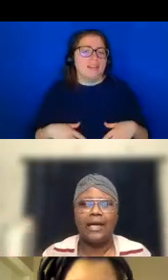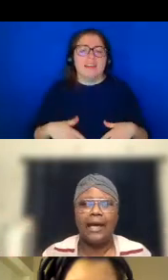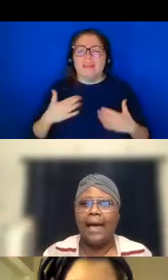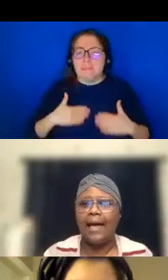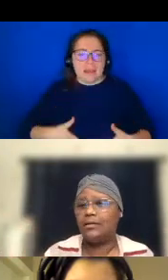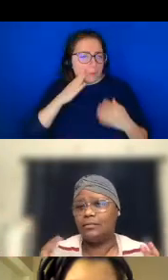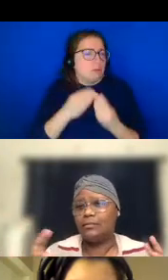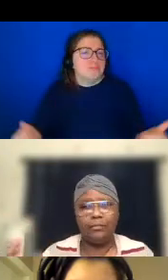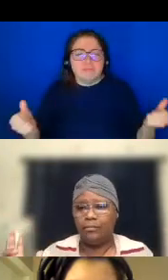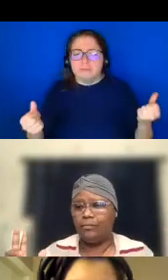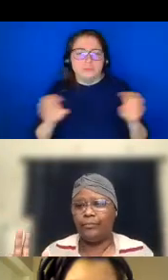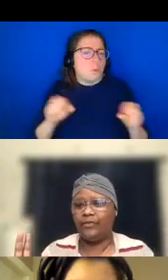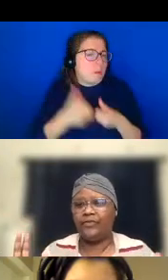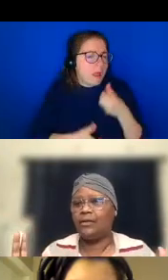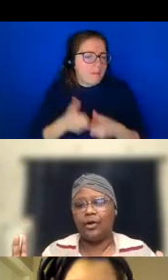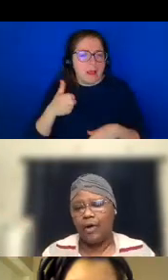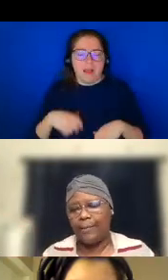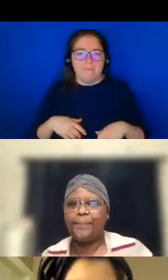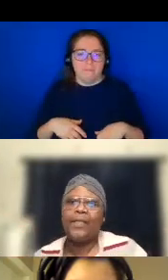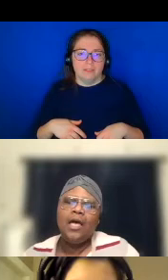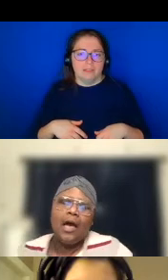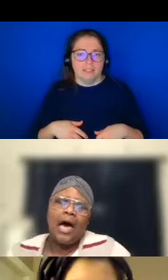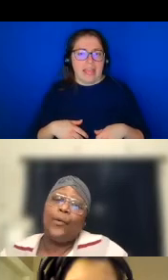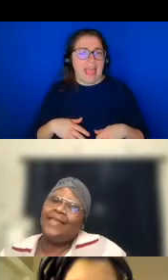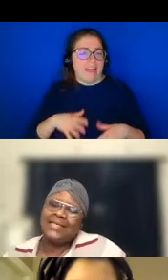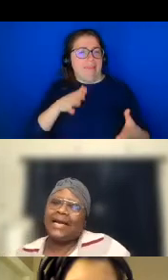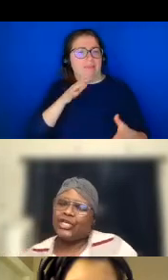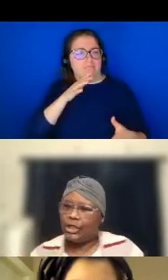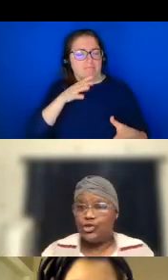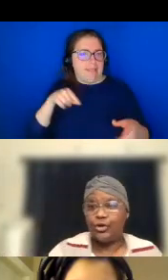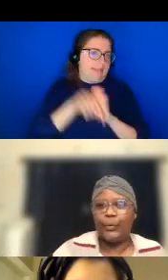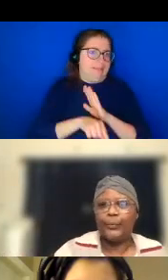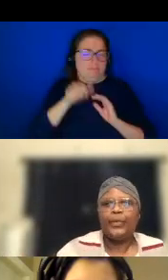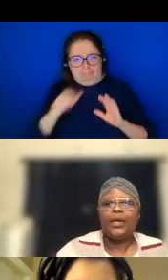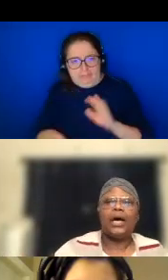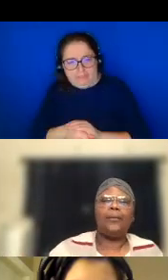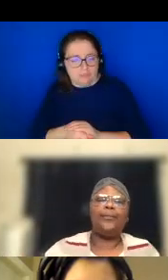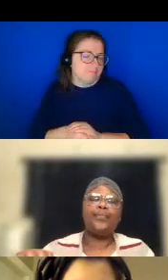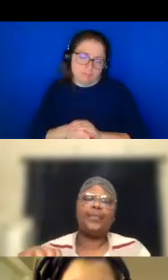disintegrates and they've hidden their crime. Well, that's not actually true.